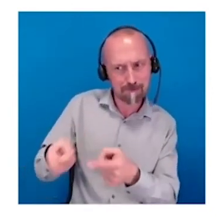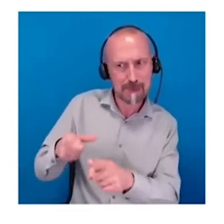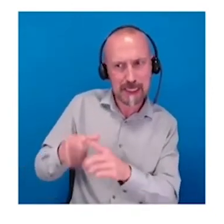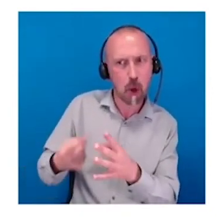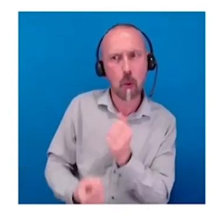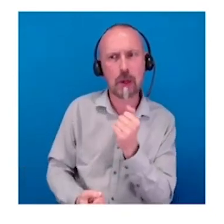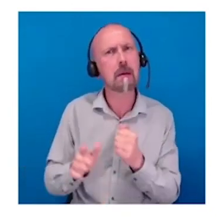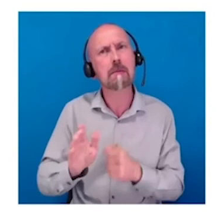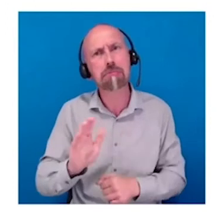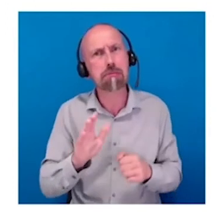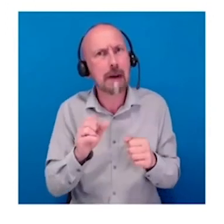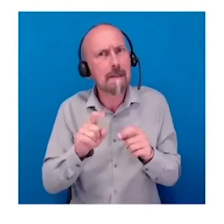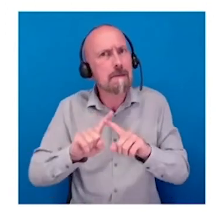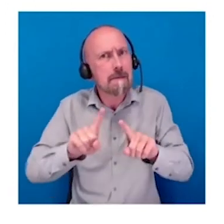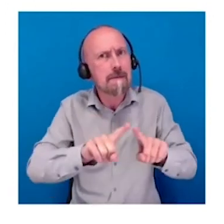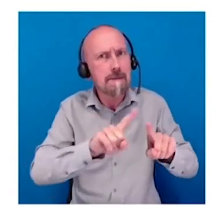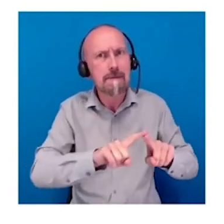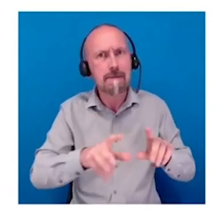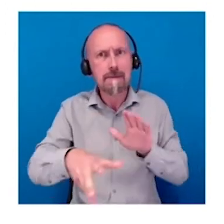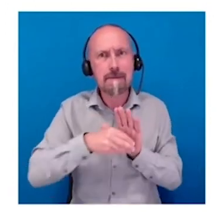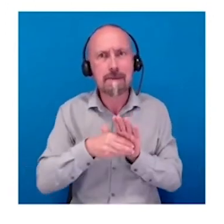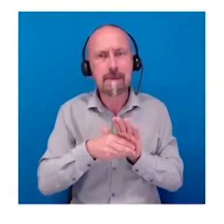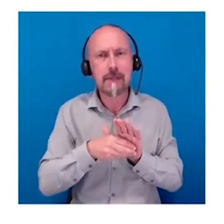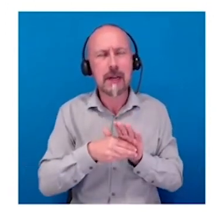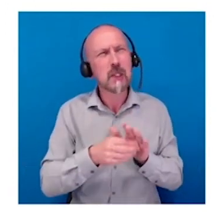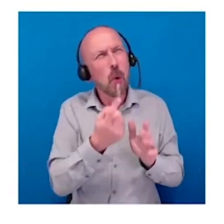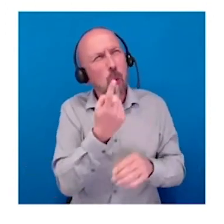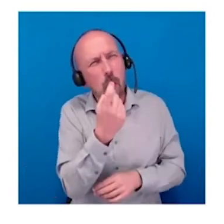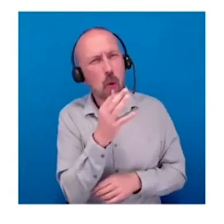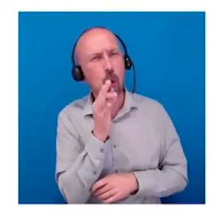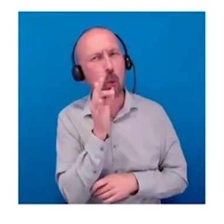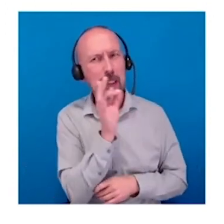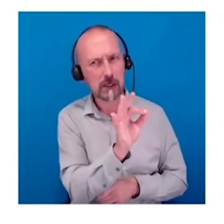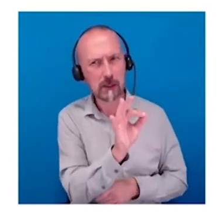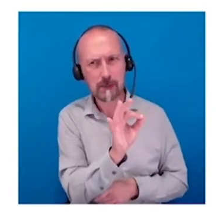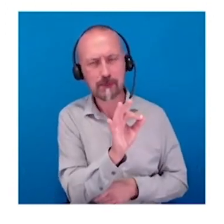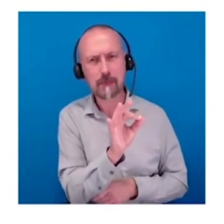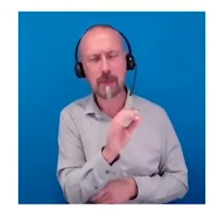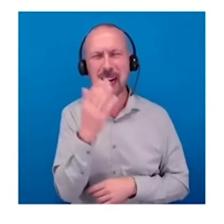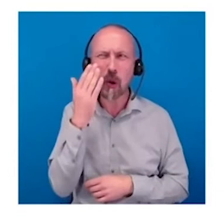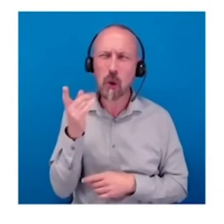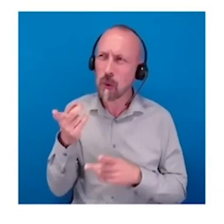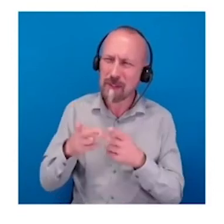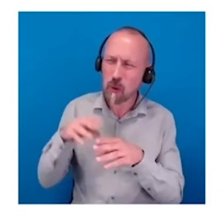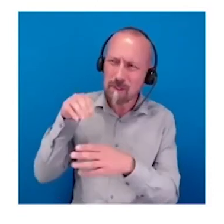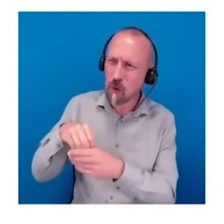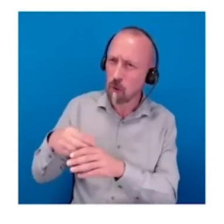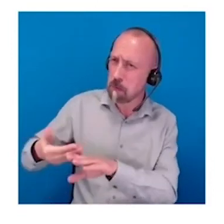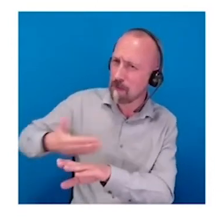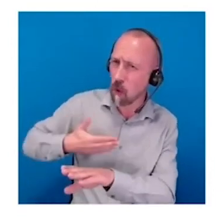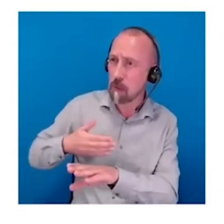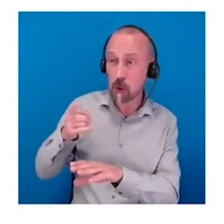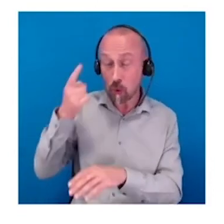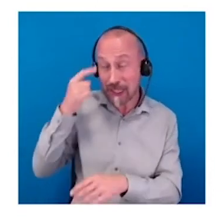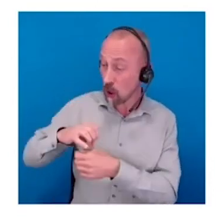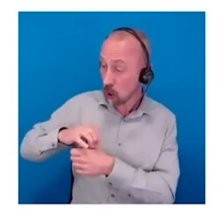the scale. Just one other question. Do you think, I don't know how far back your involvement goes, but do you think COVID has changed people's attitudes? Is